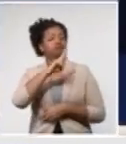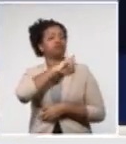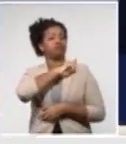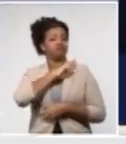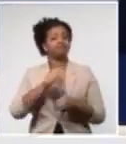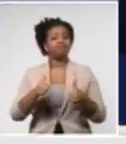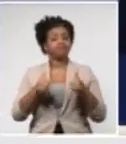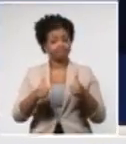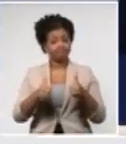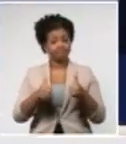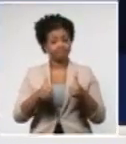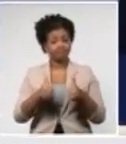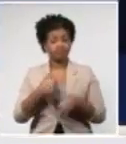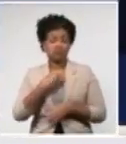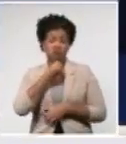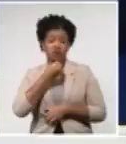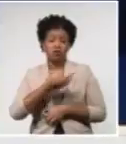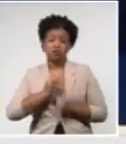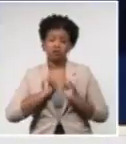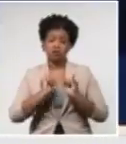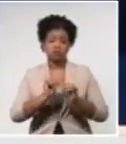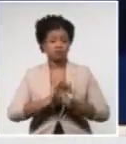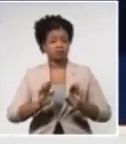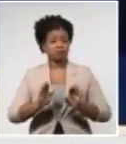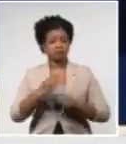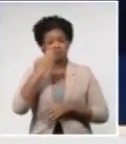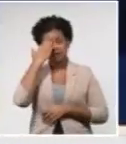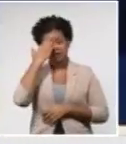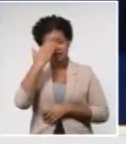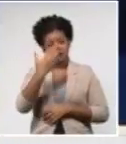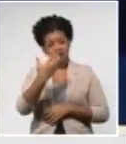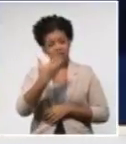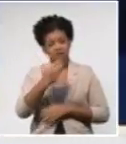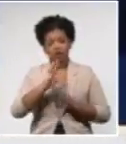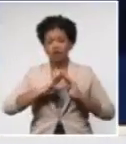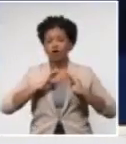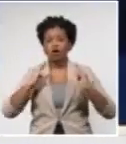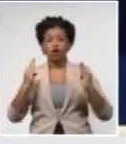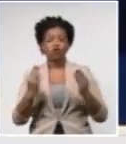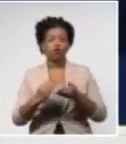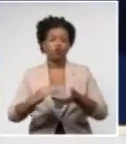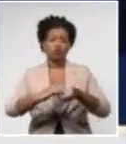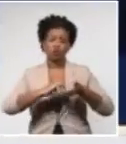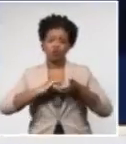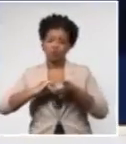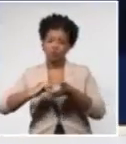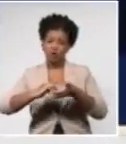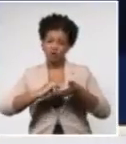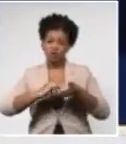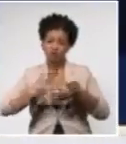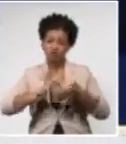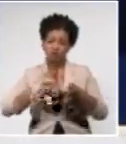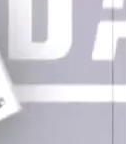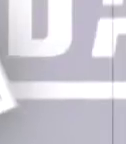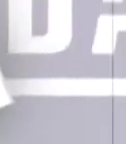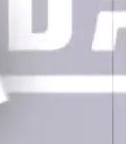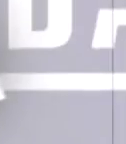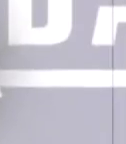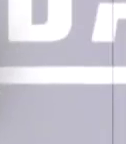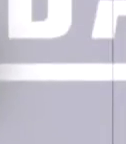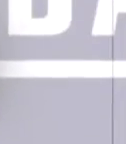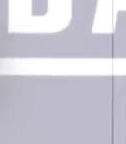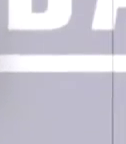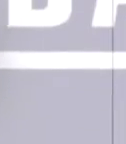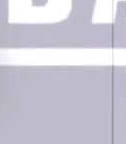everybody fully complies with these restrictions.